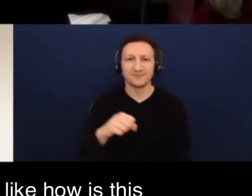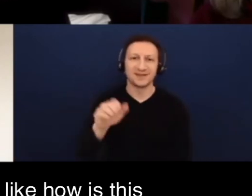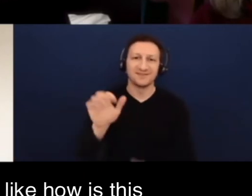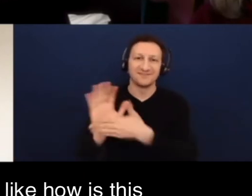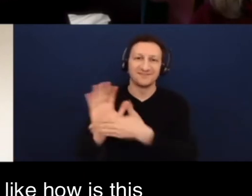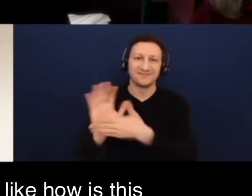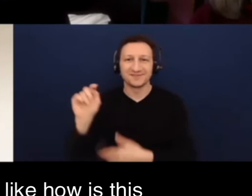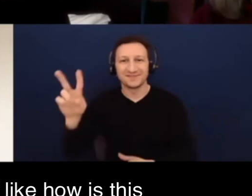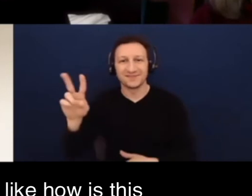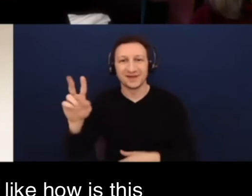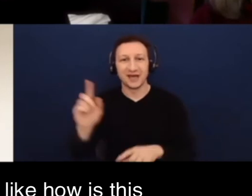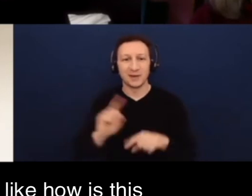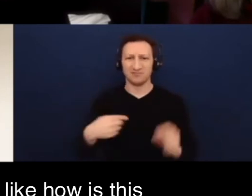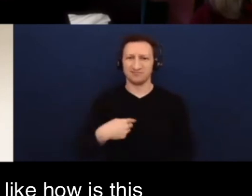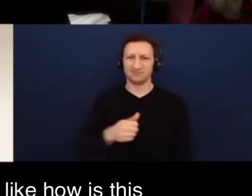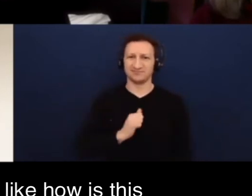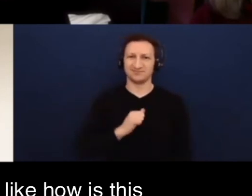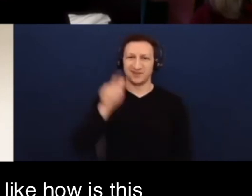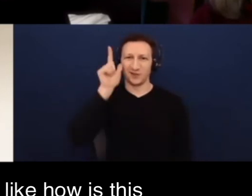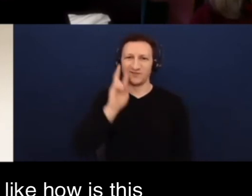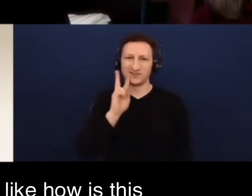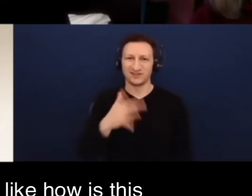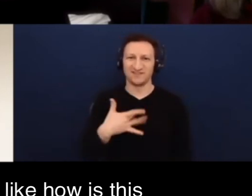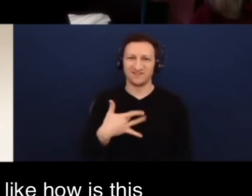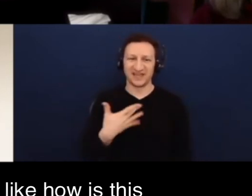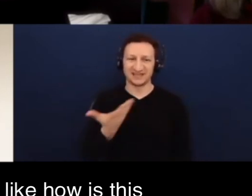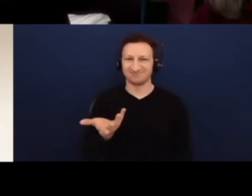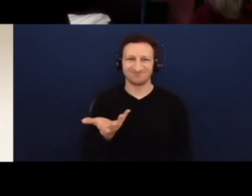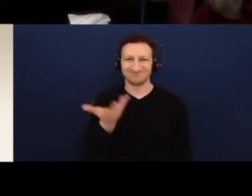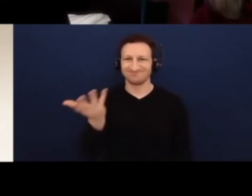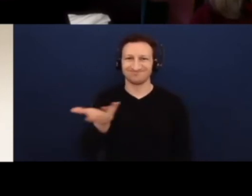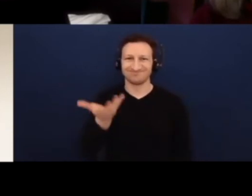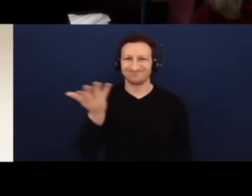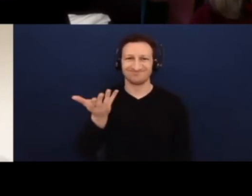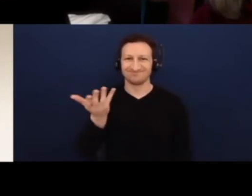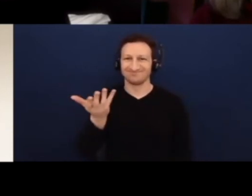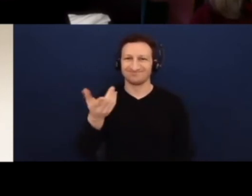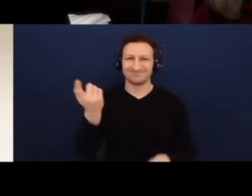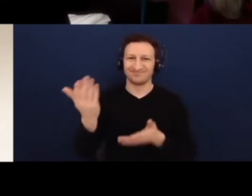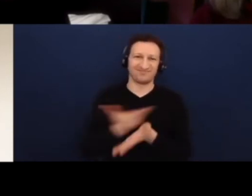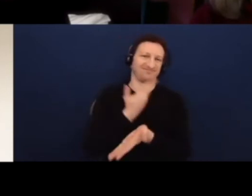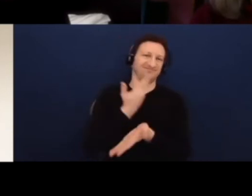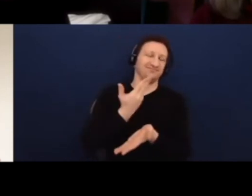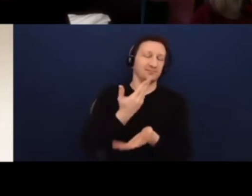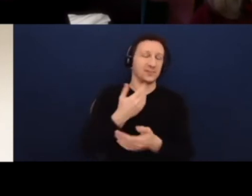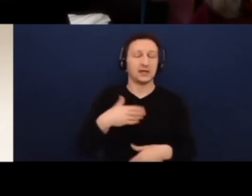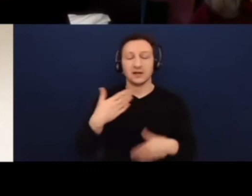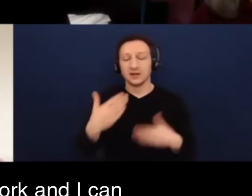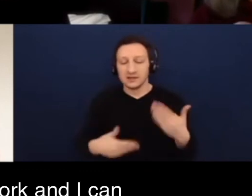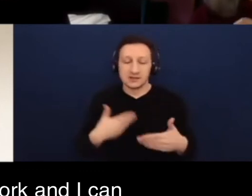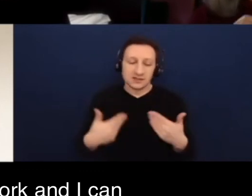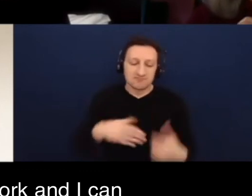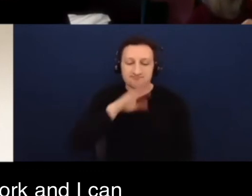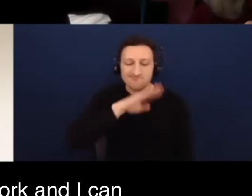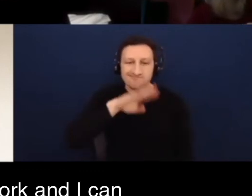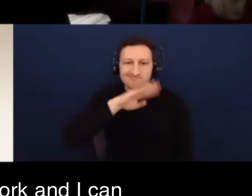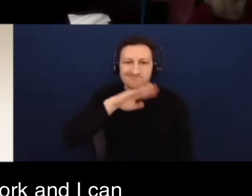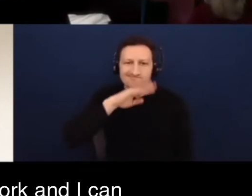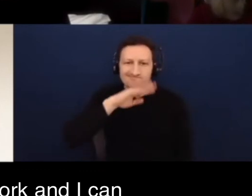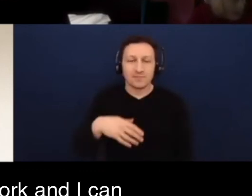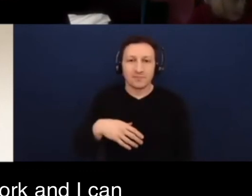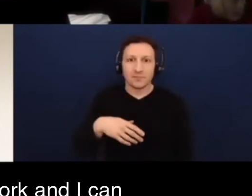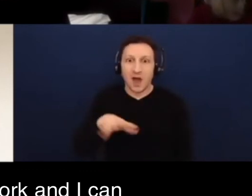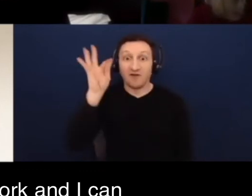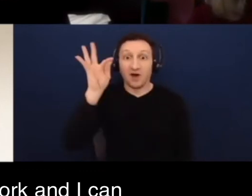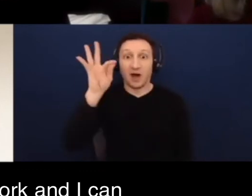like, how is this going to work with my eyesight? And then finding audio description and discovering that like this can work and